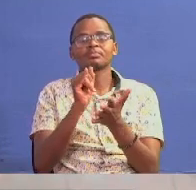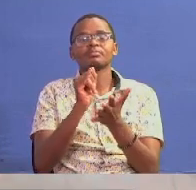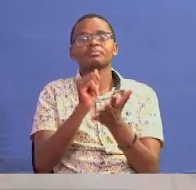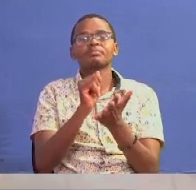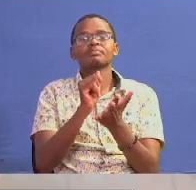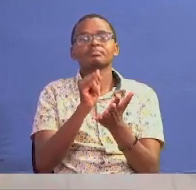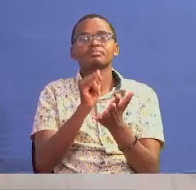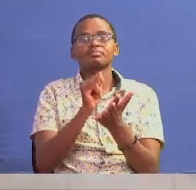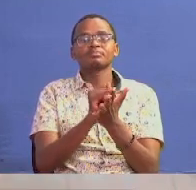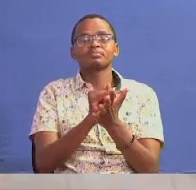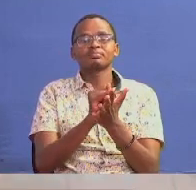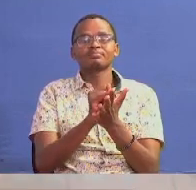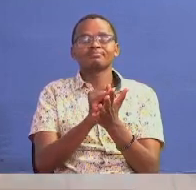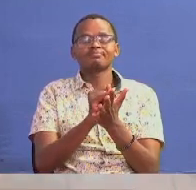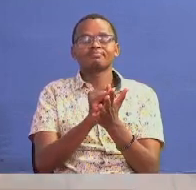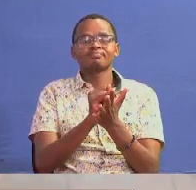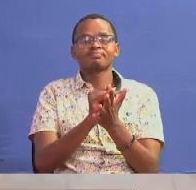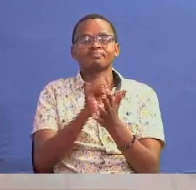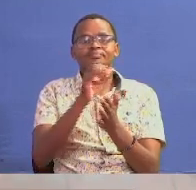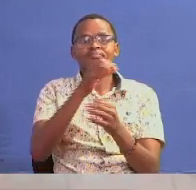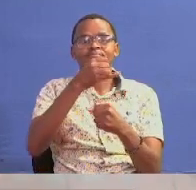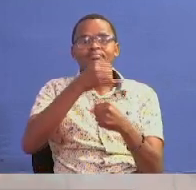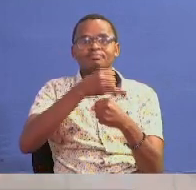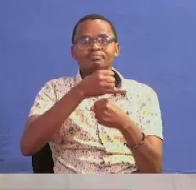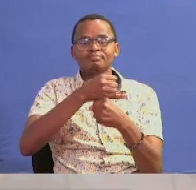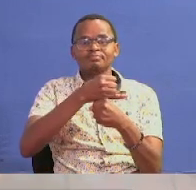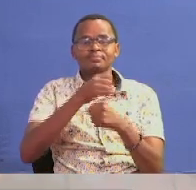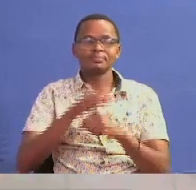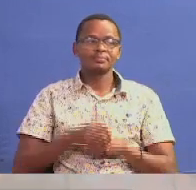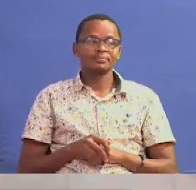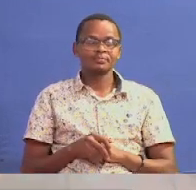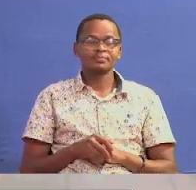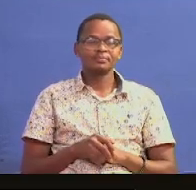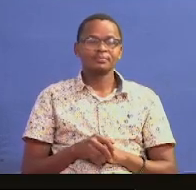join that particular profession?